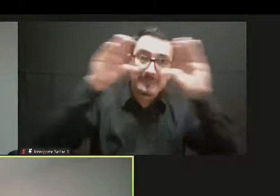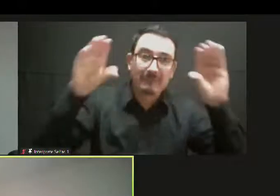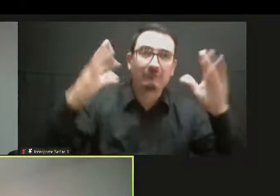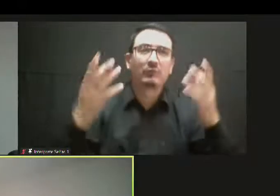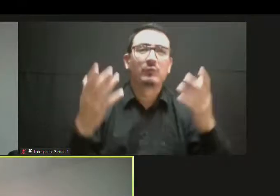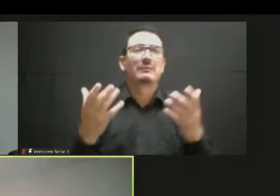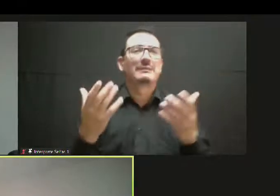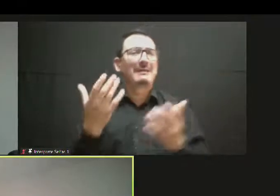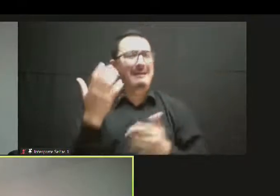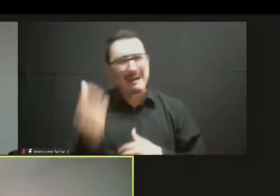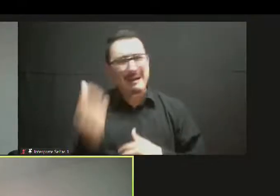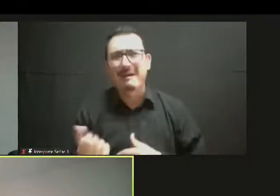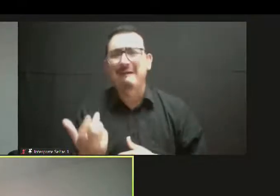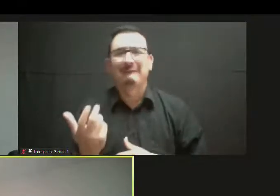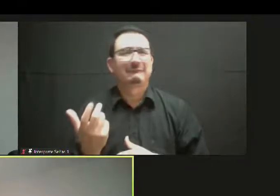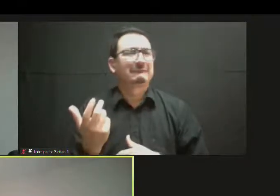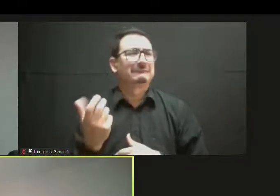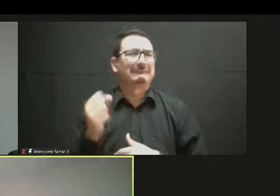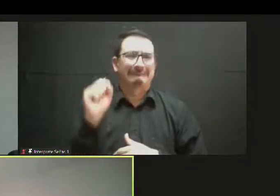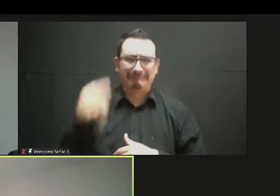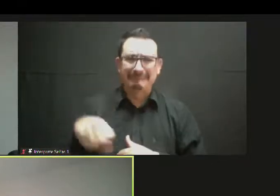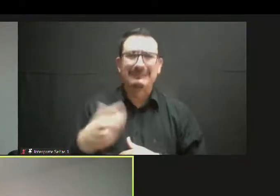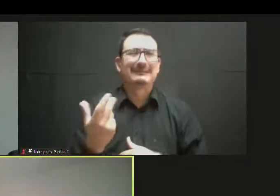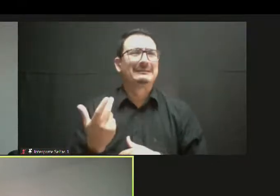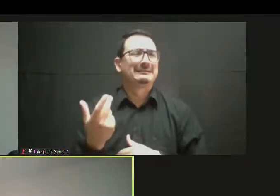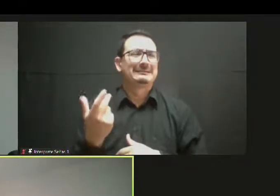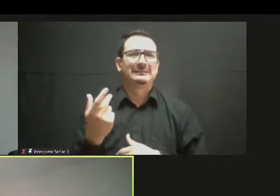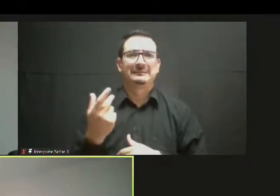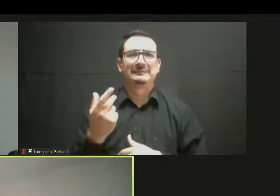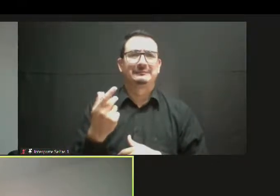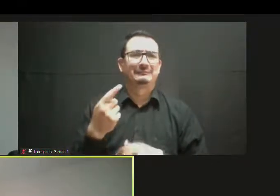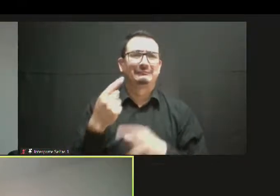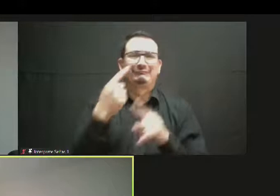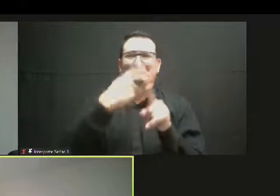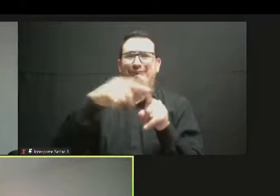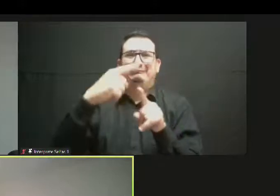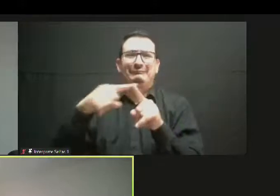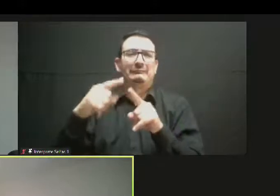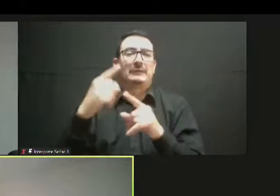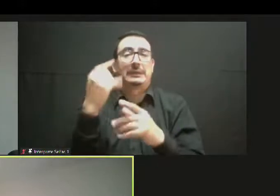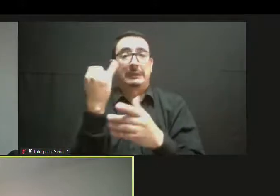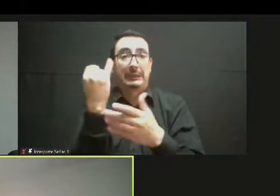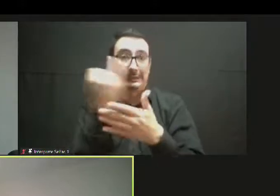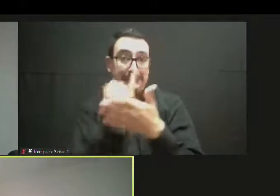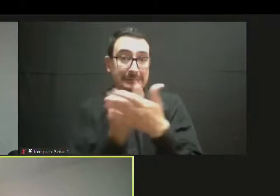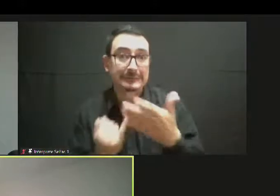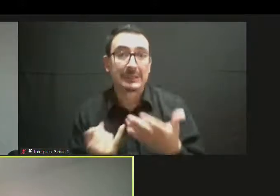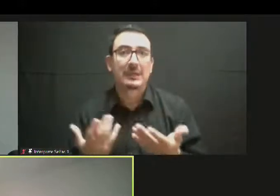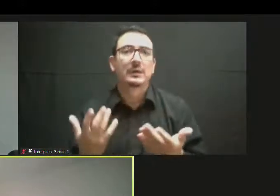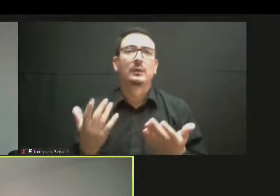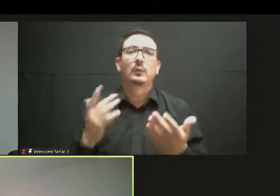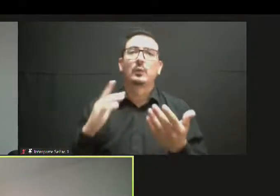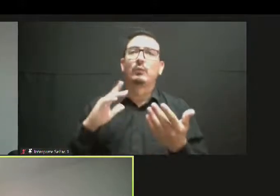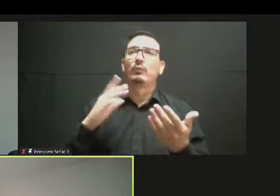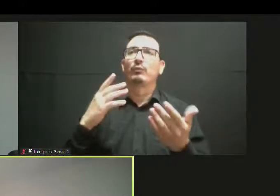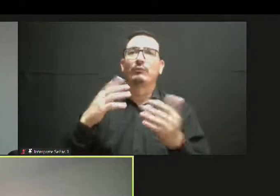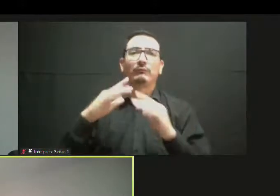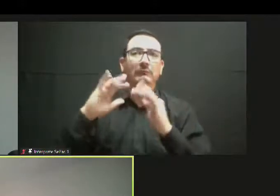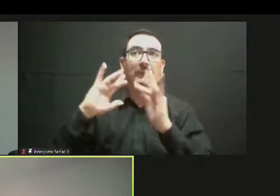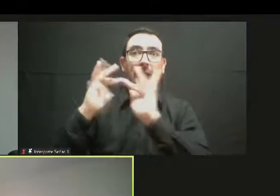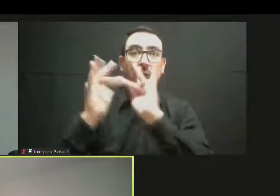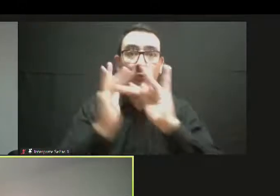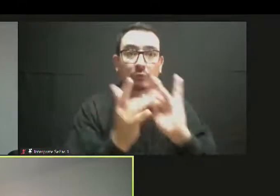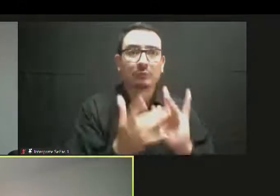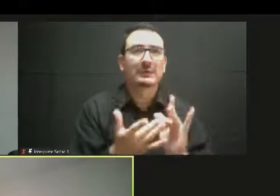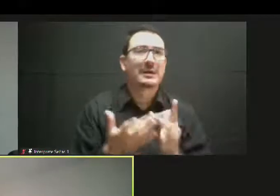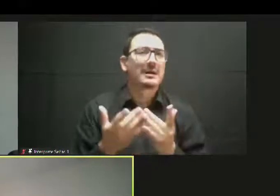and a little bit more of design and etc. So we are following a little bit those trends, which, as I said earlier, the challenge is that